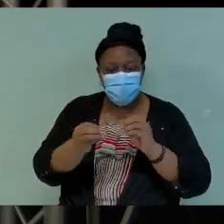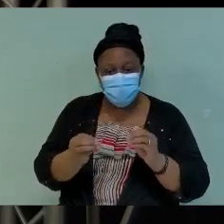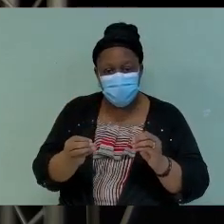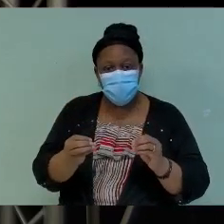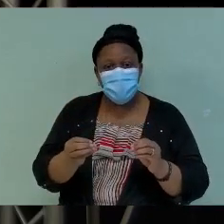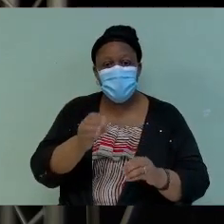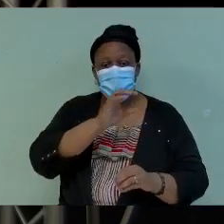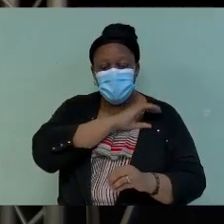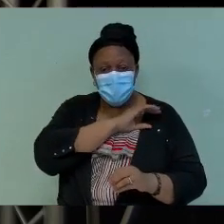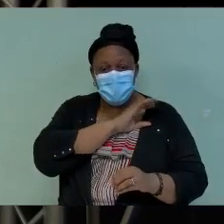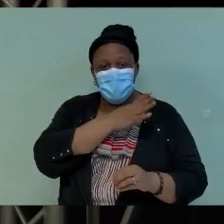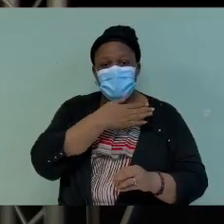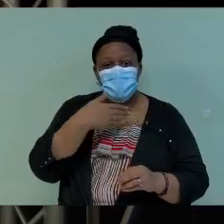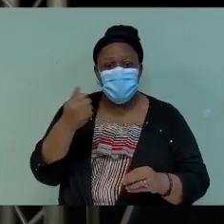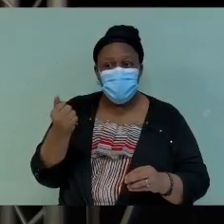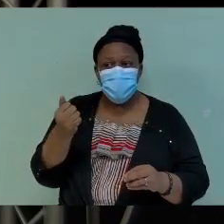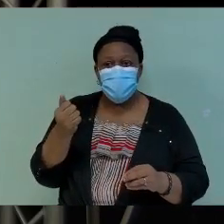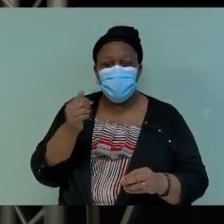So